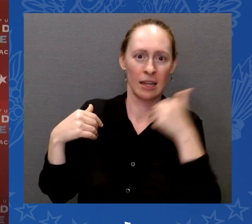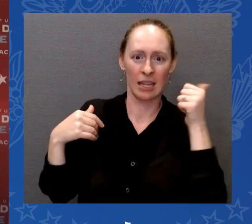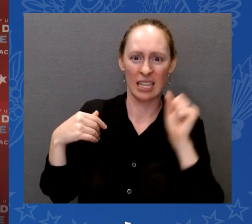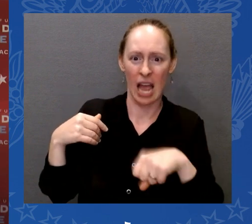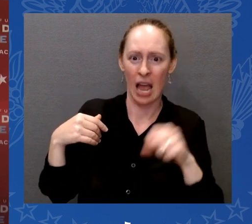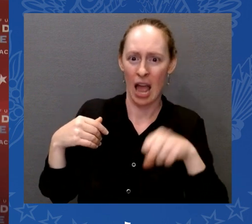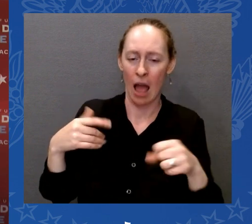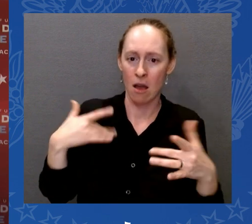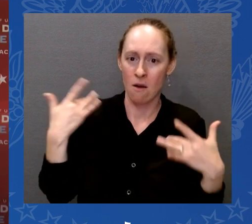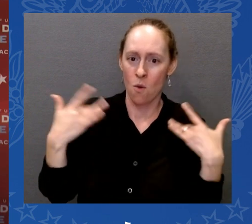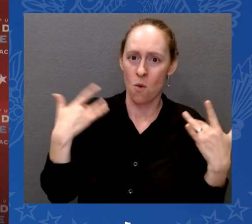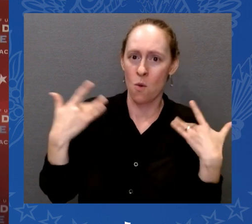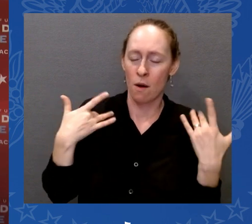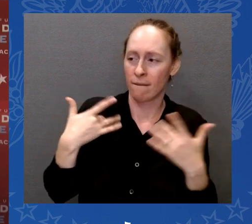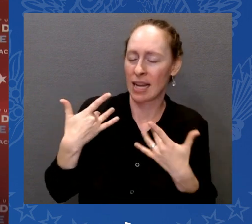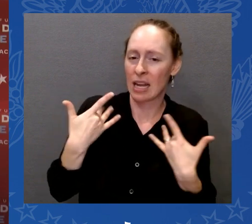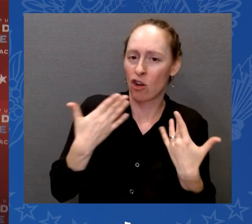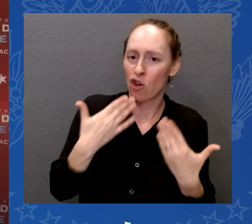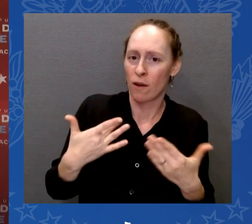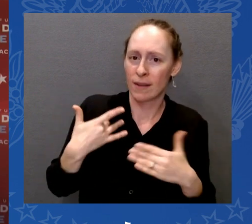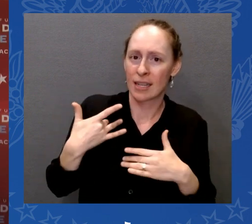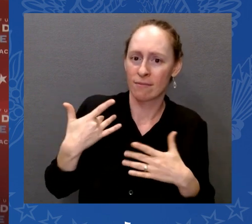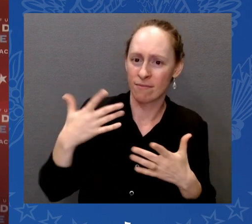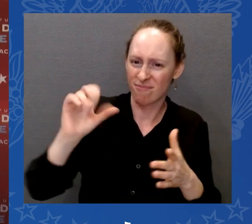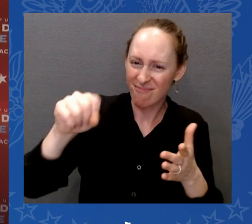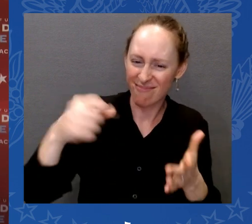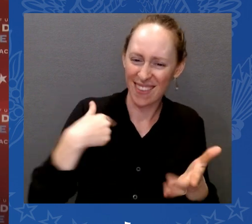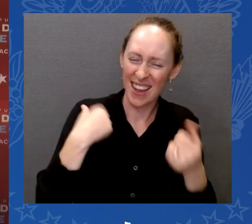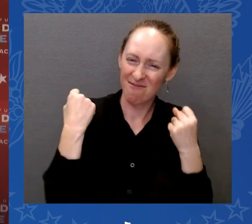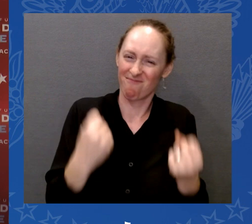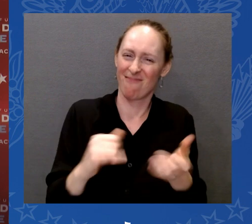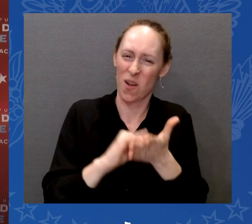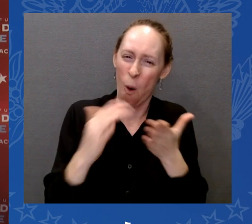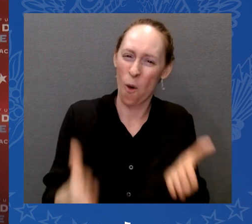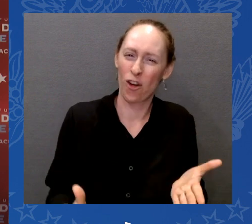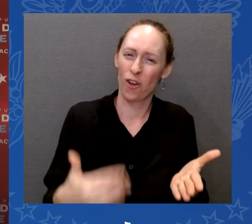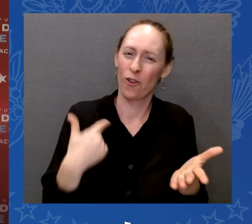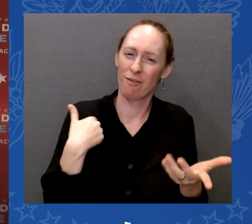who we are. We build things, we grow things, we imagine things.